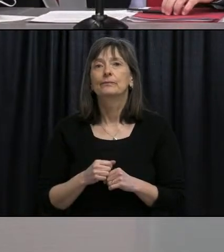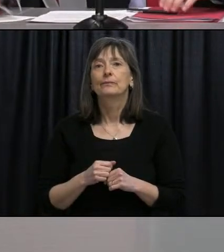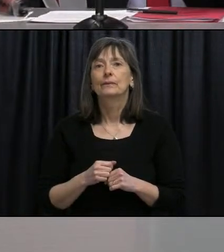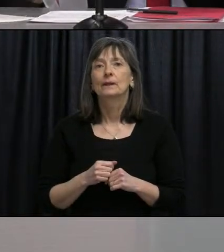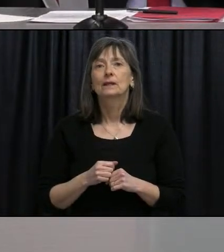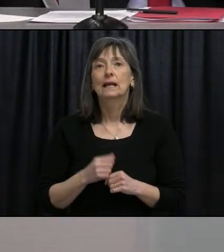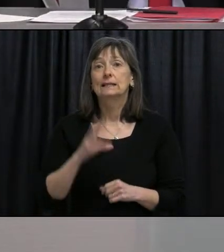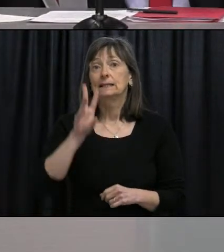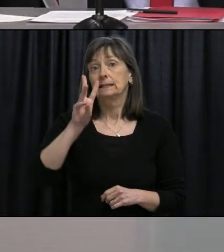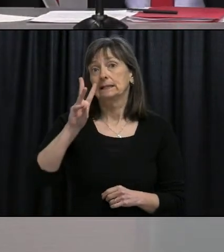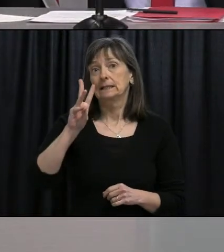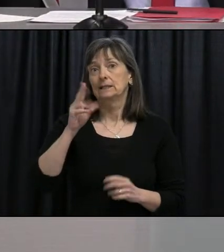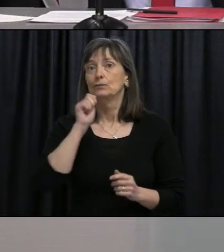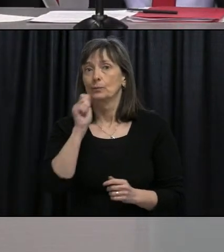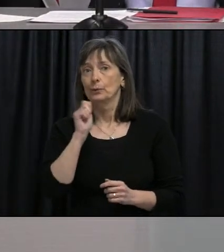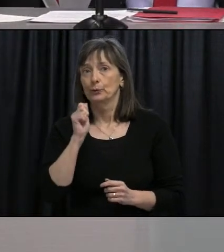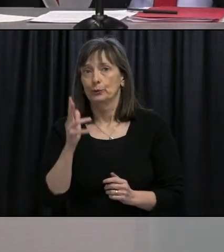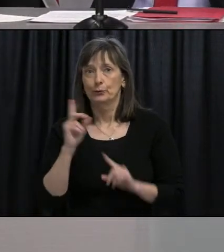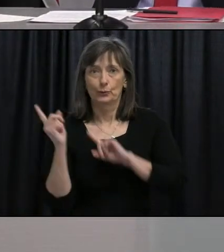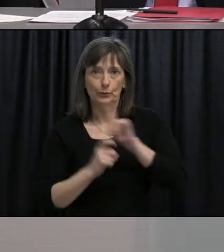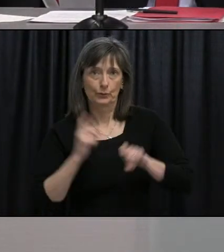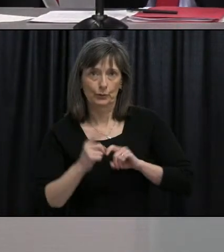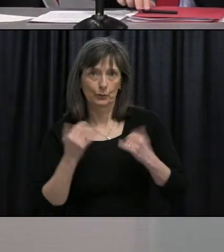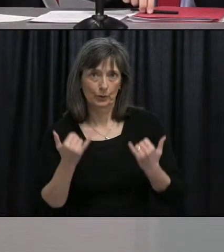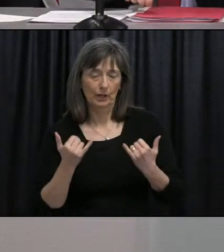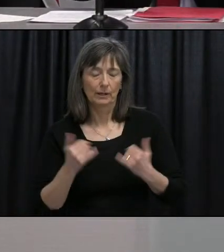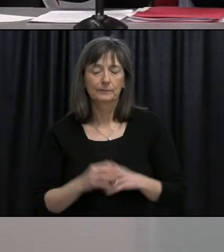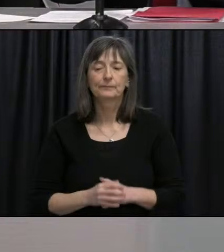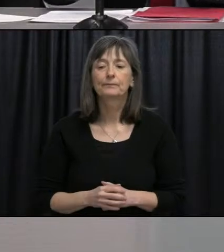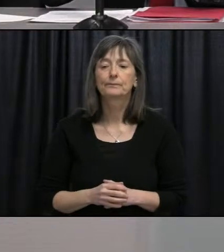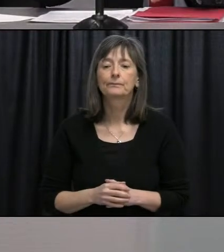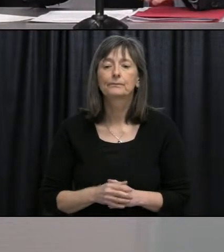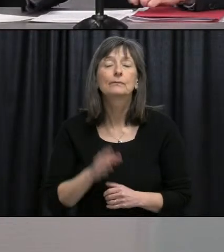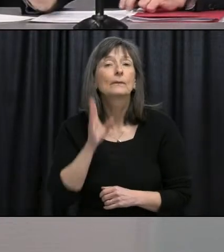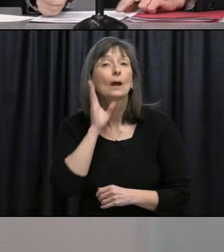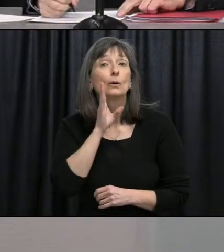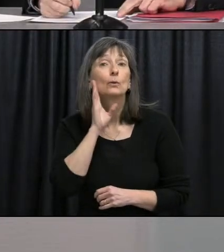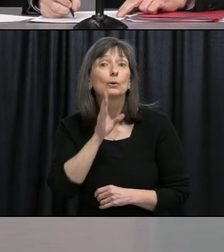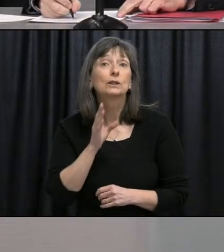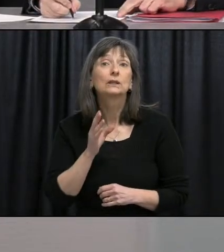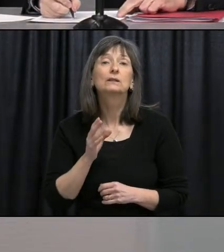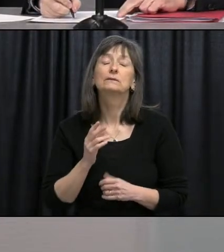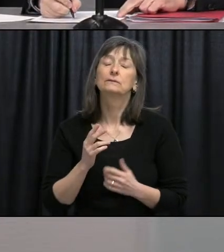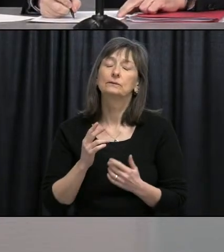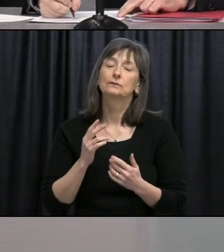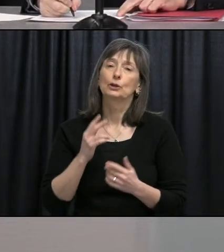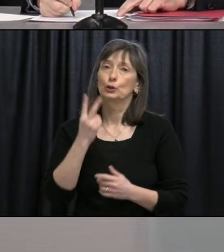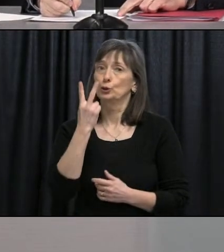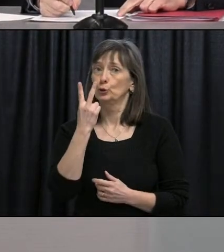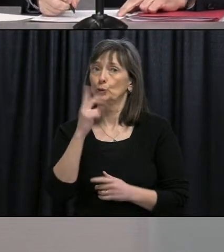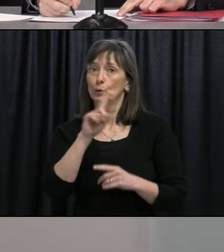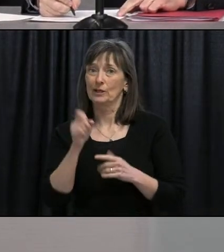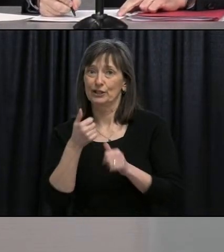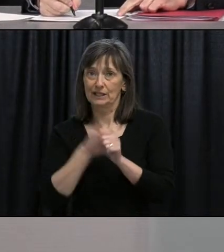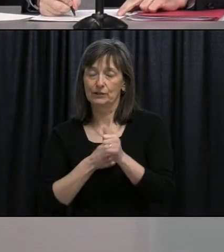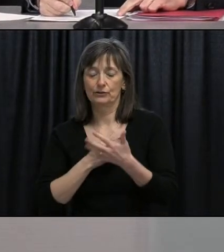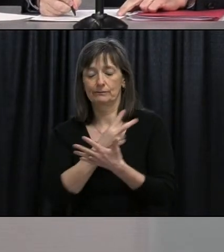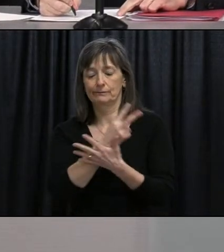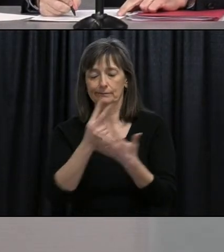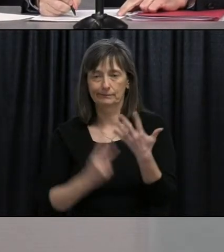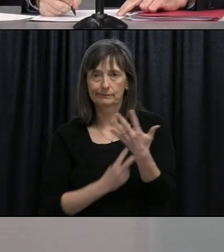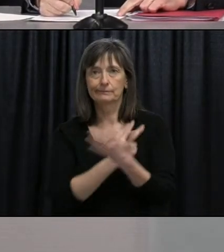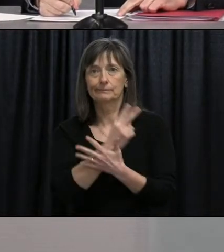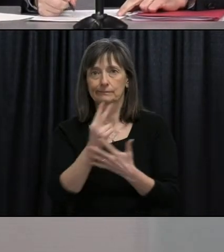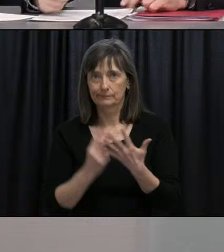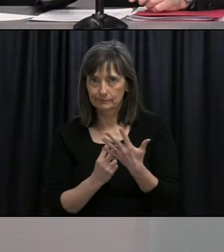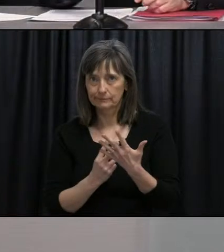there are 6 reporters registered for today's call. The question and answer session will be conducted in 2 rounds, where each reporter will have the opportunity to